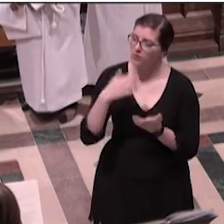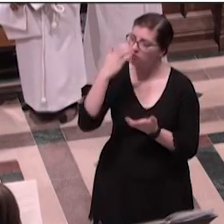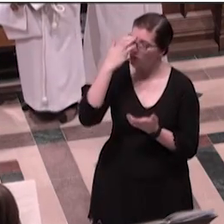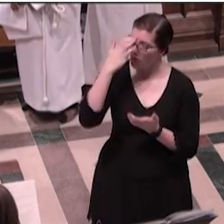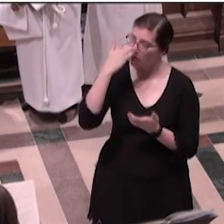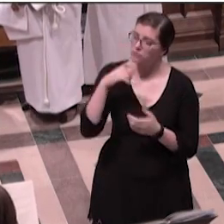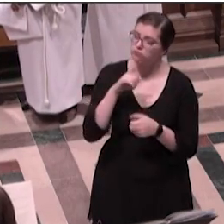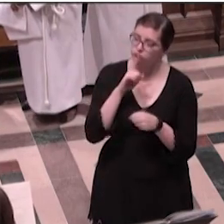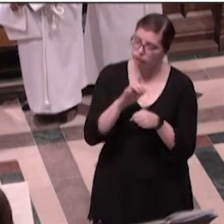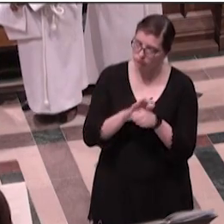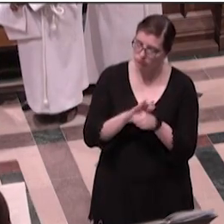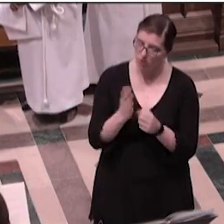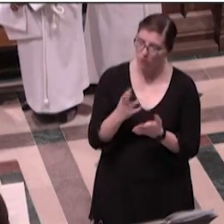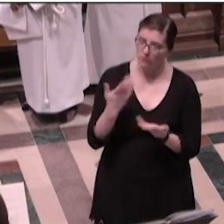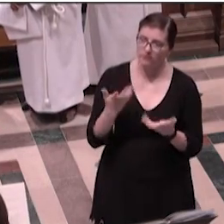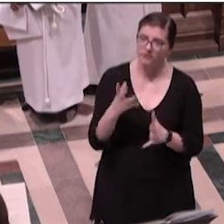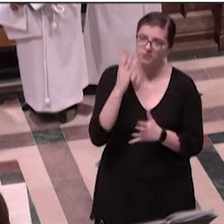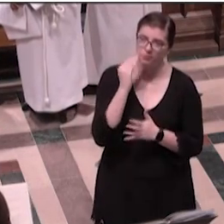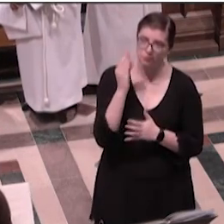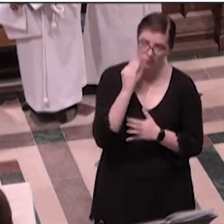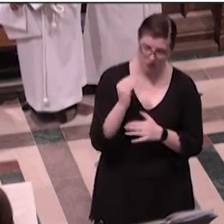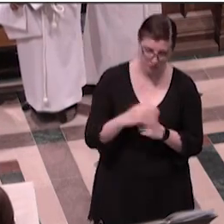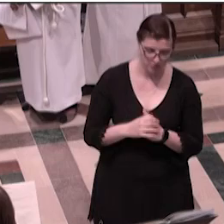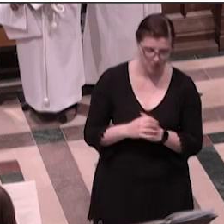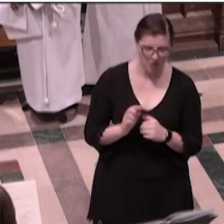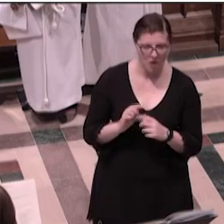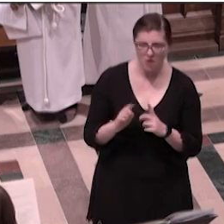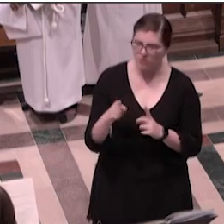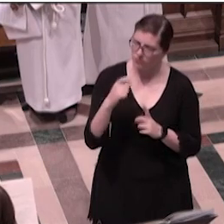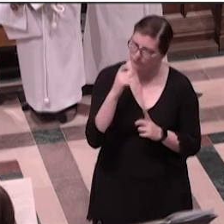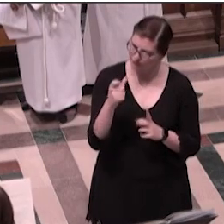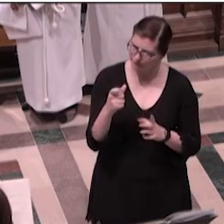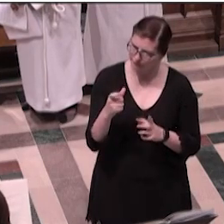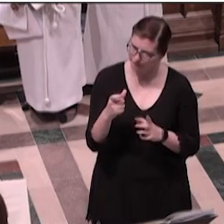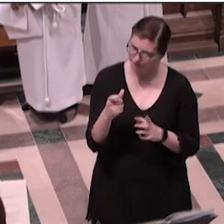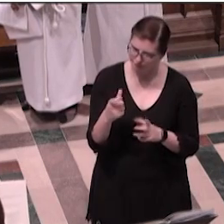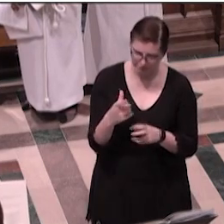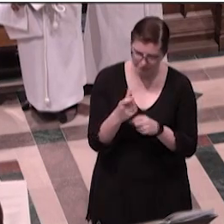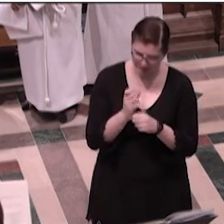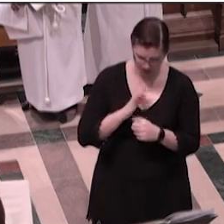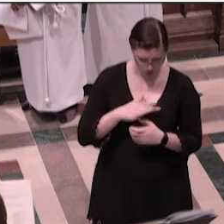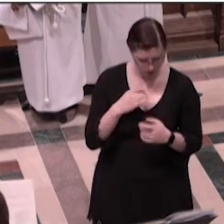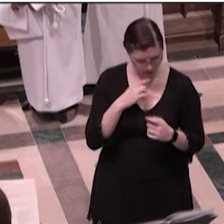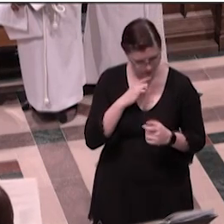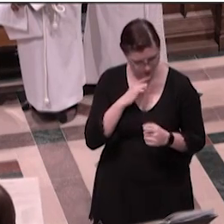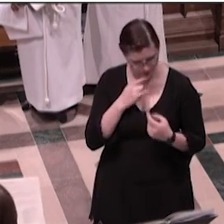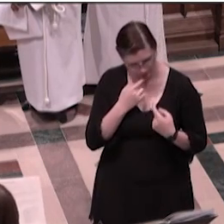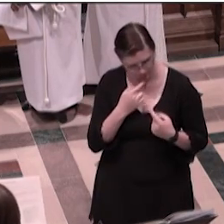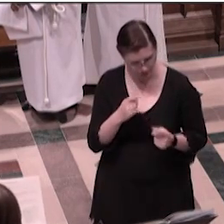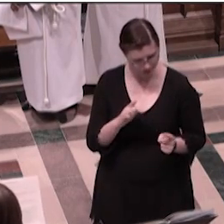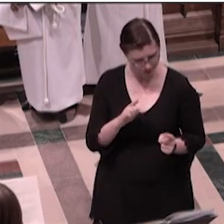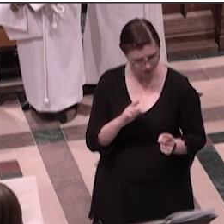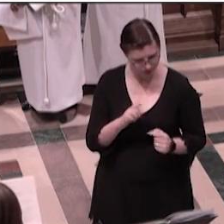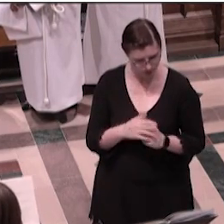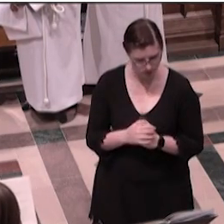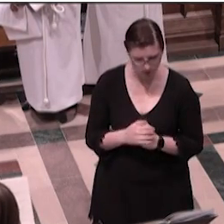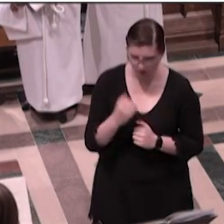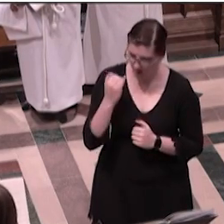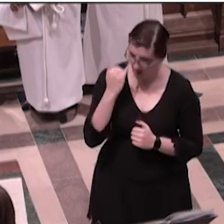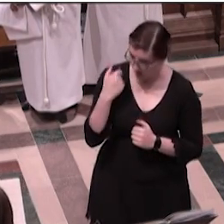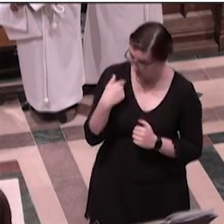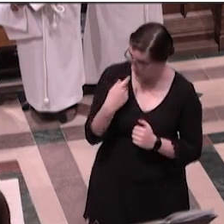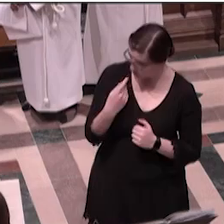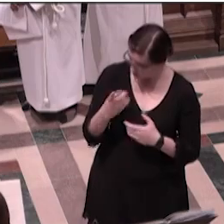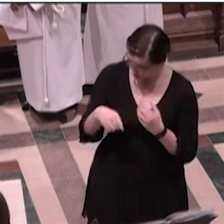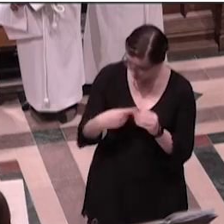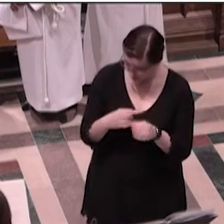to what we have seen, yet you do not receive our testimony. If I told you about earthly things